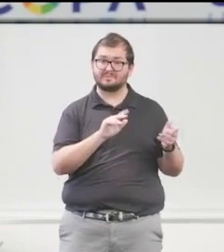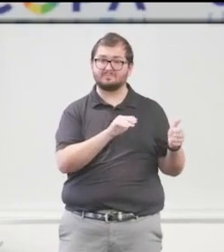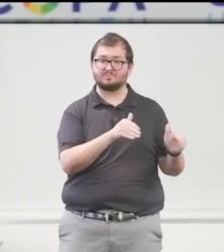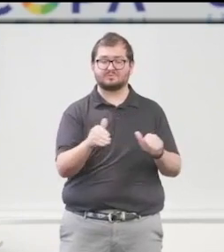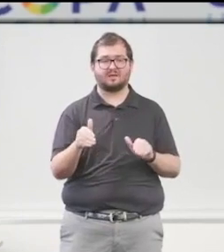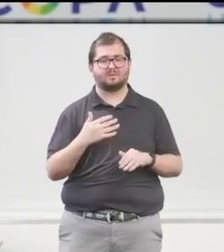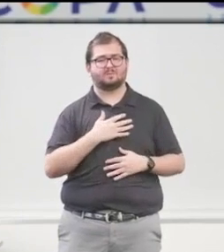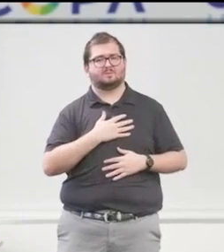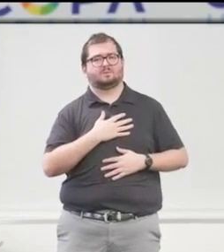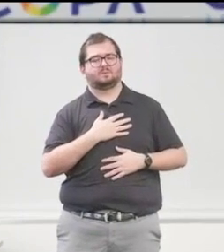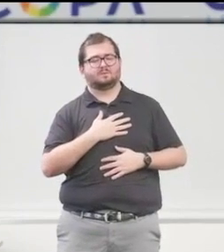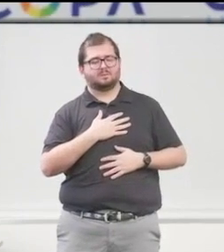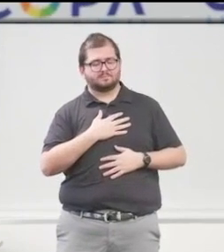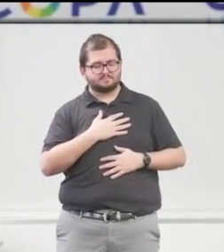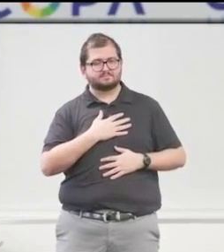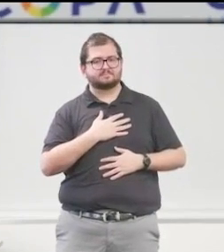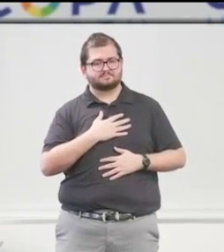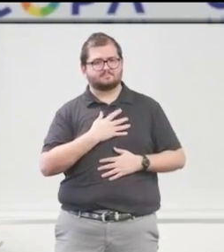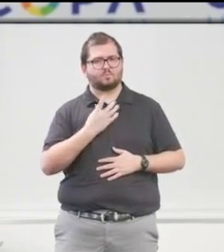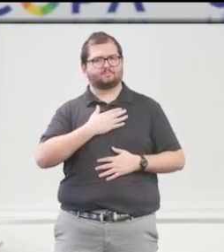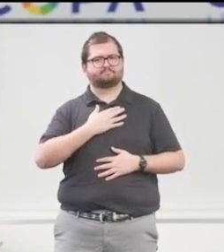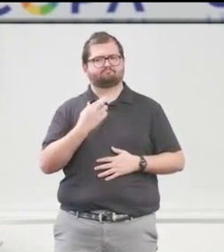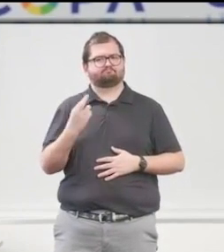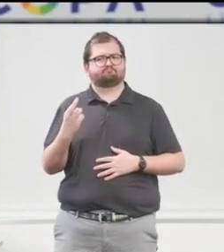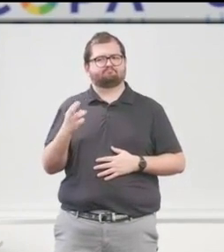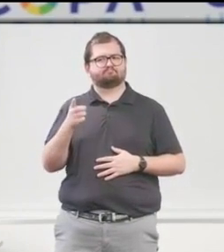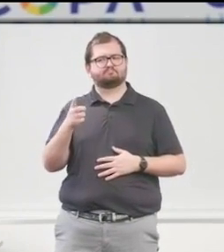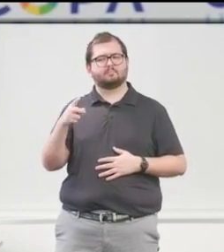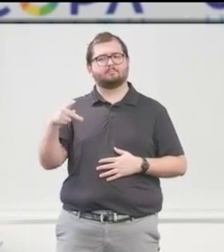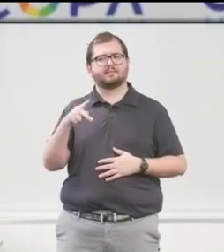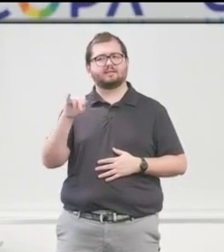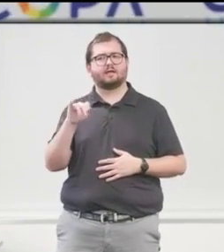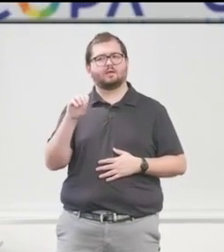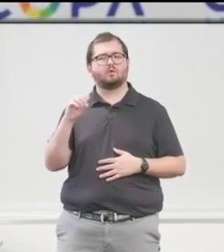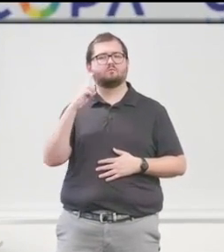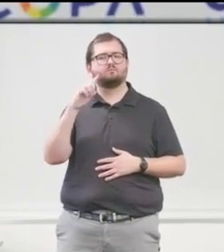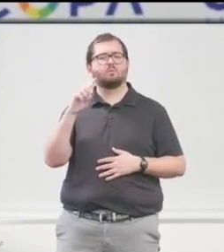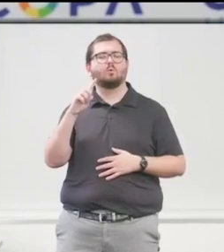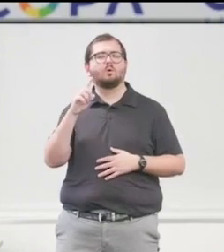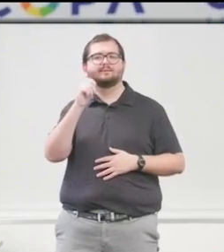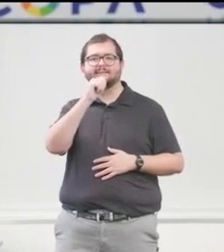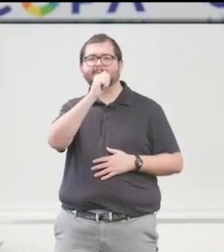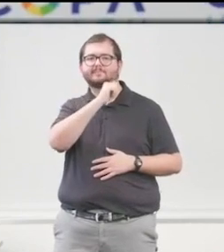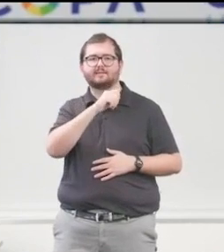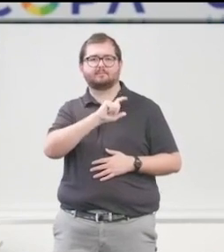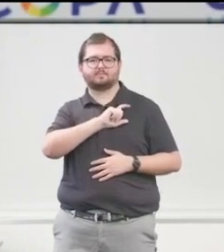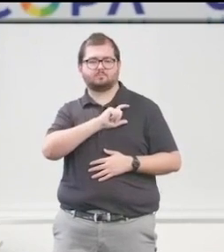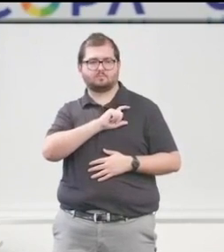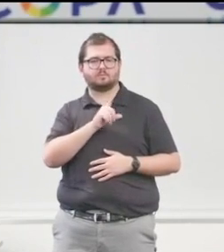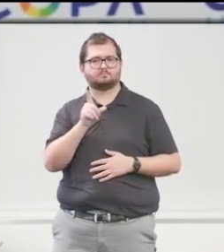deal. And I have a really good friend who was a former PIO for Tempe PD, and